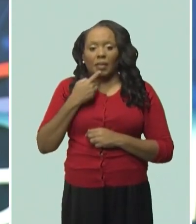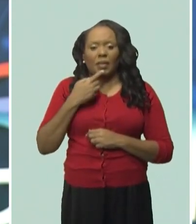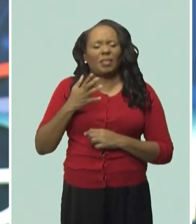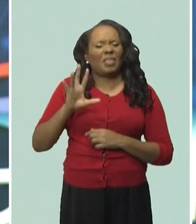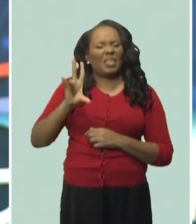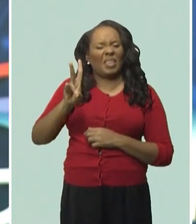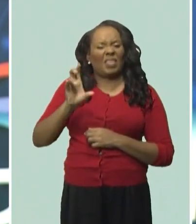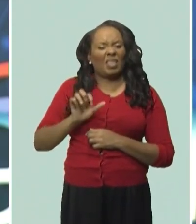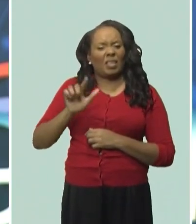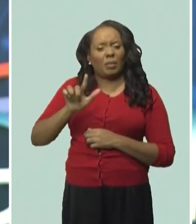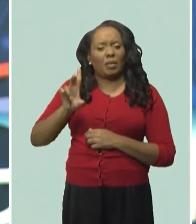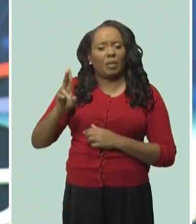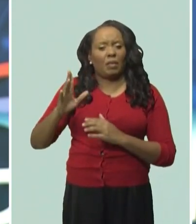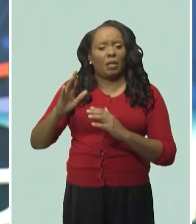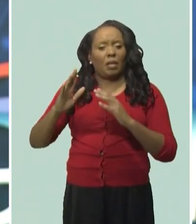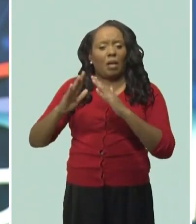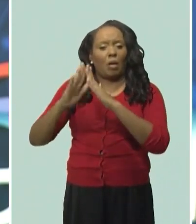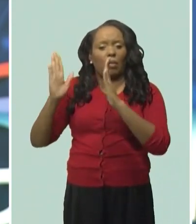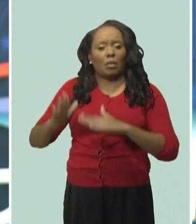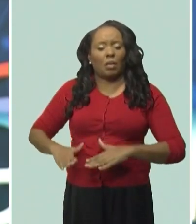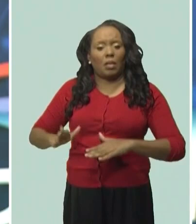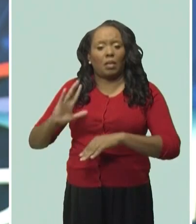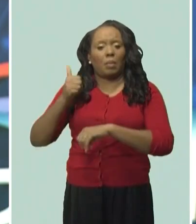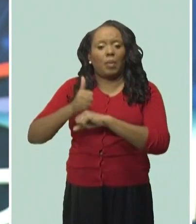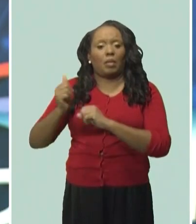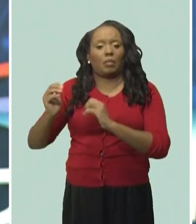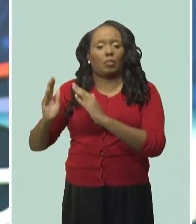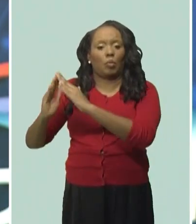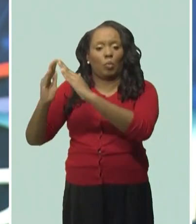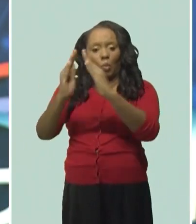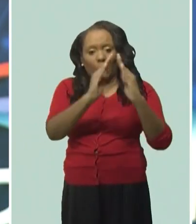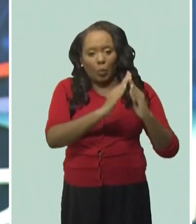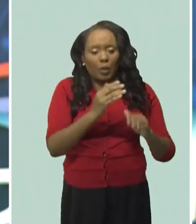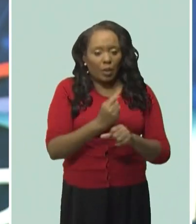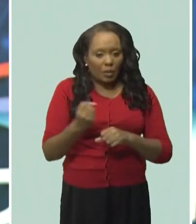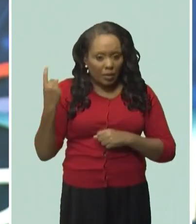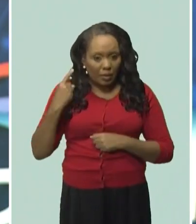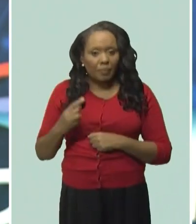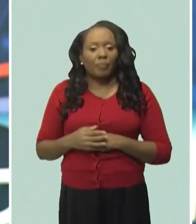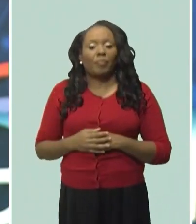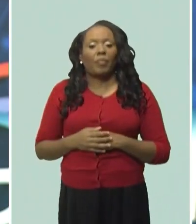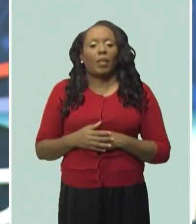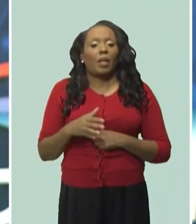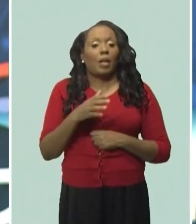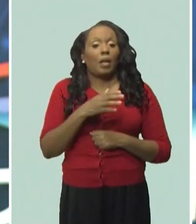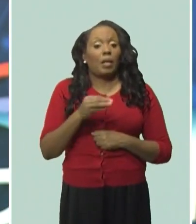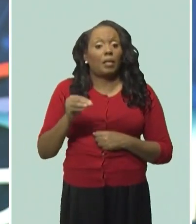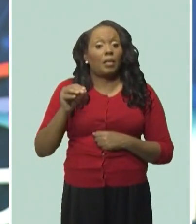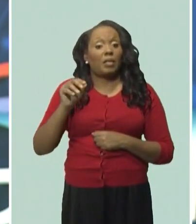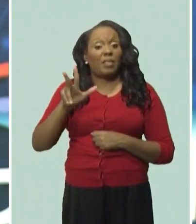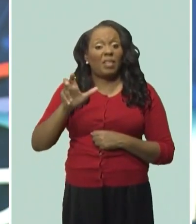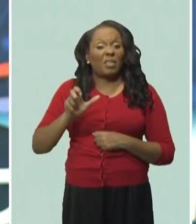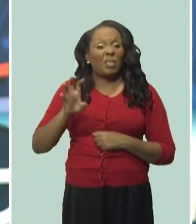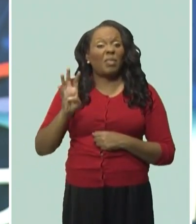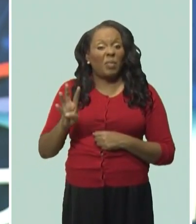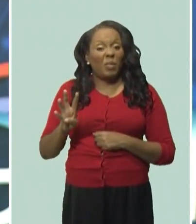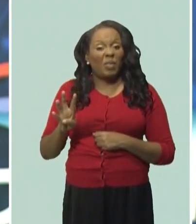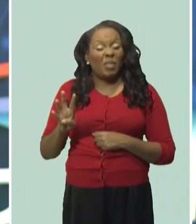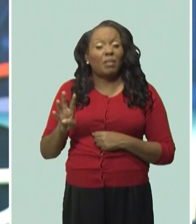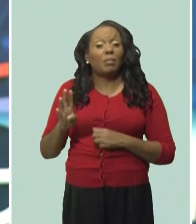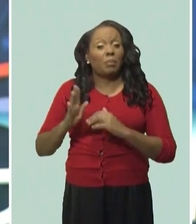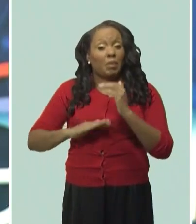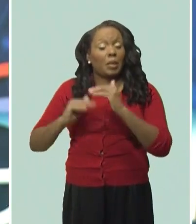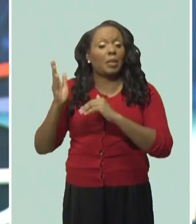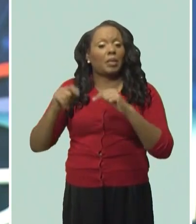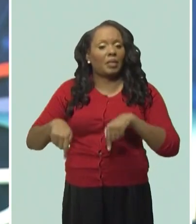revealed 727 houses were built last year, while 304 have been constructed already for this year. He's